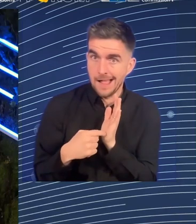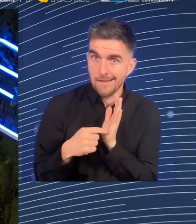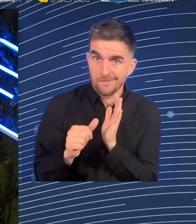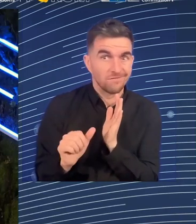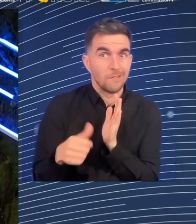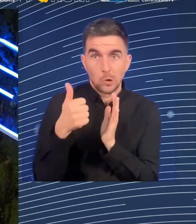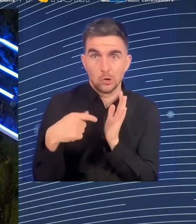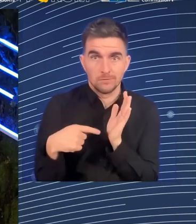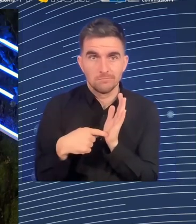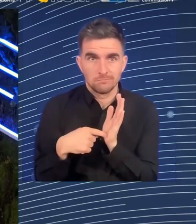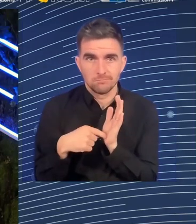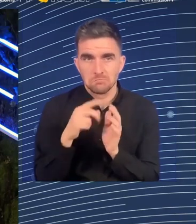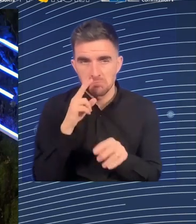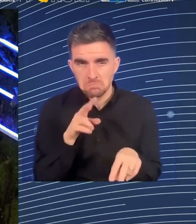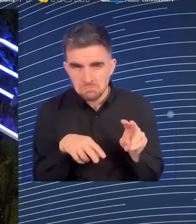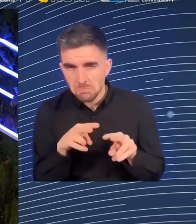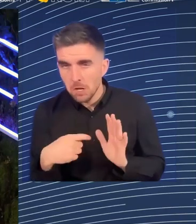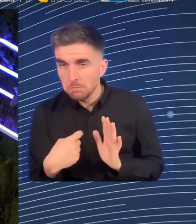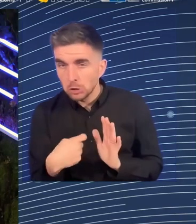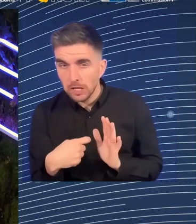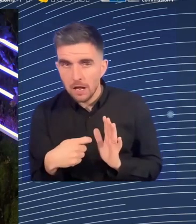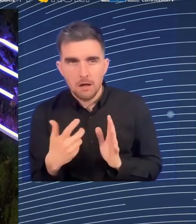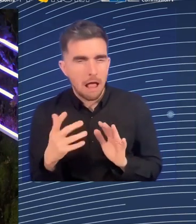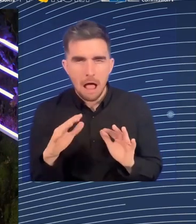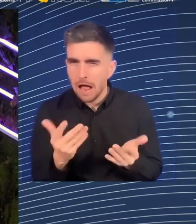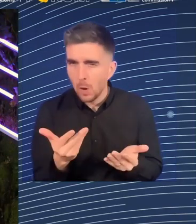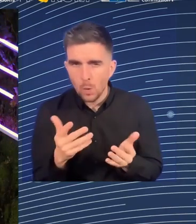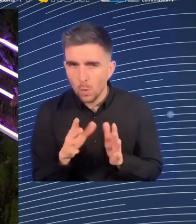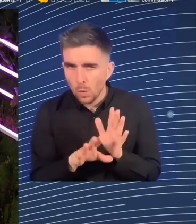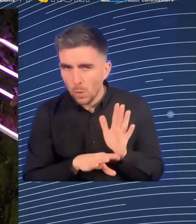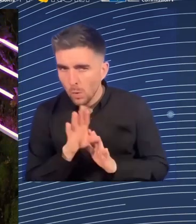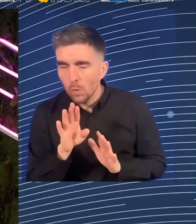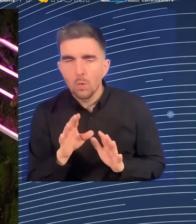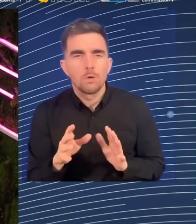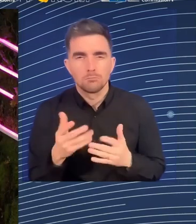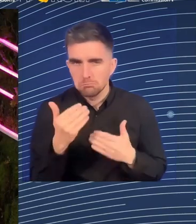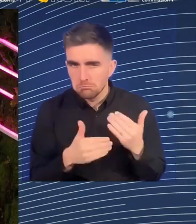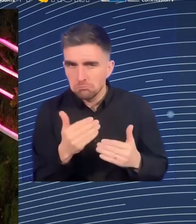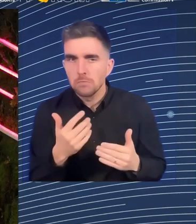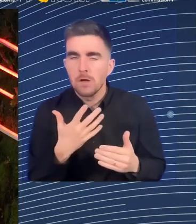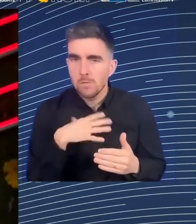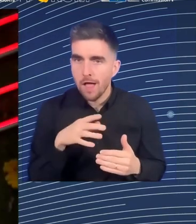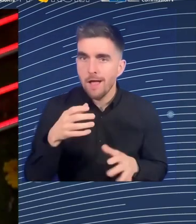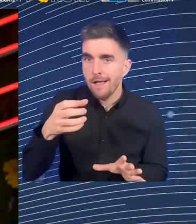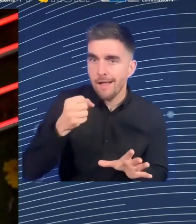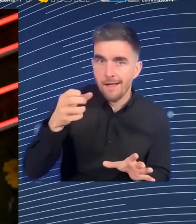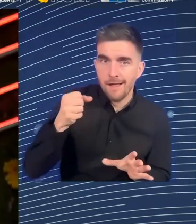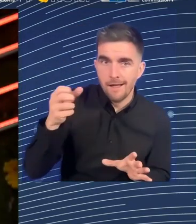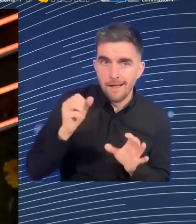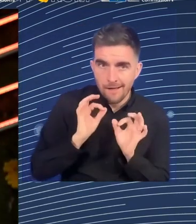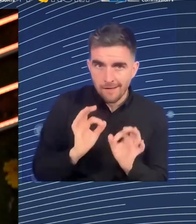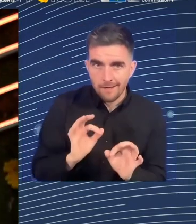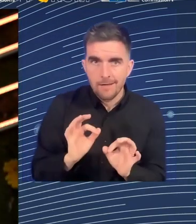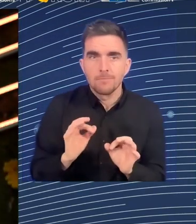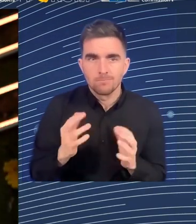could apply? Could they use AI, for instance? I think